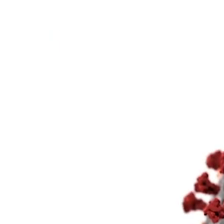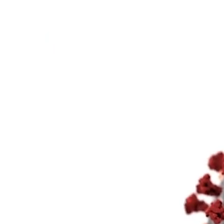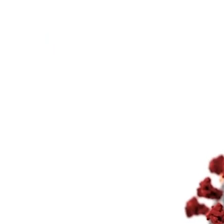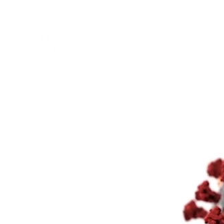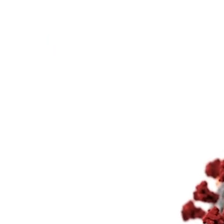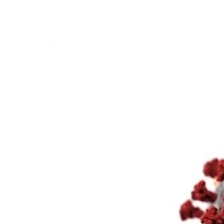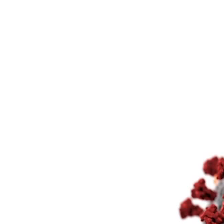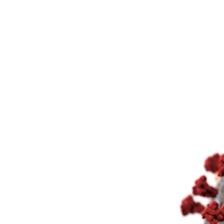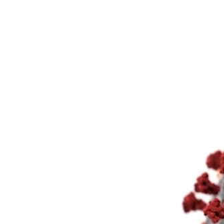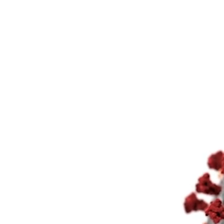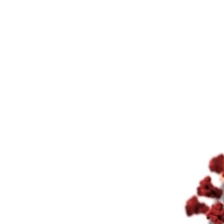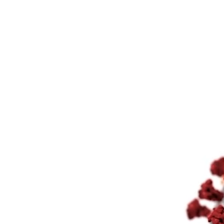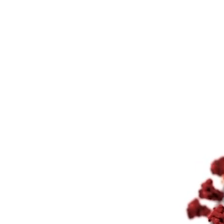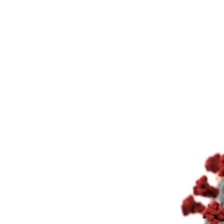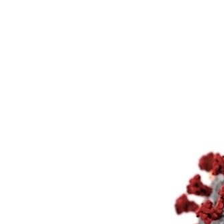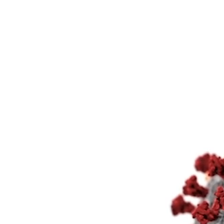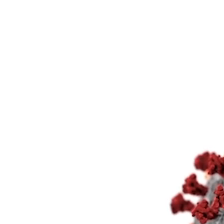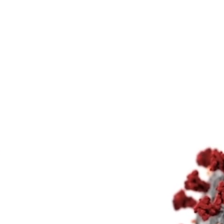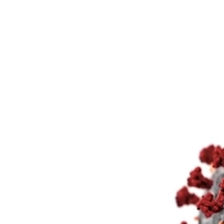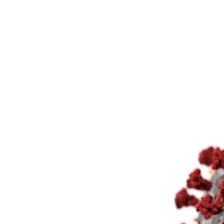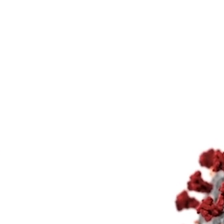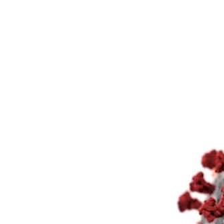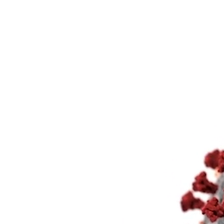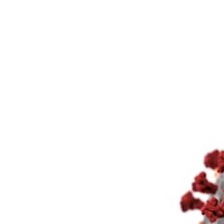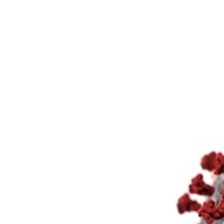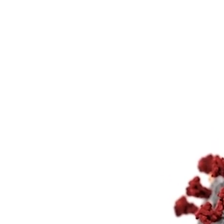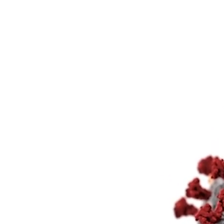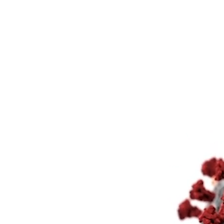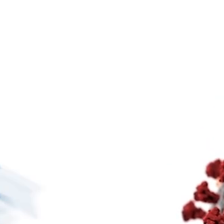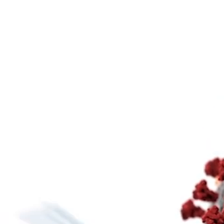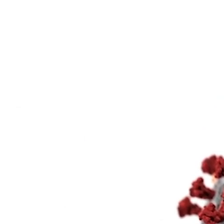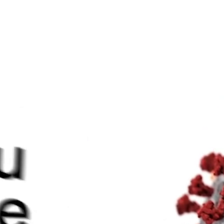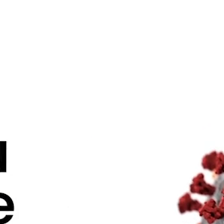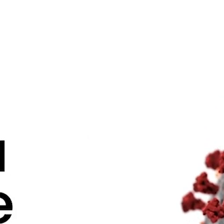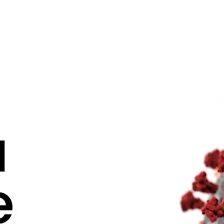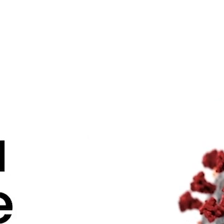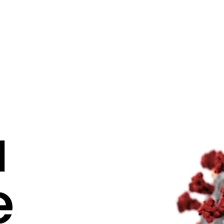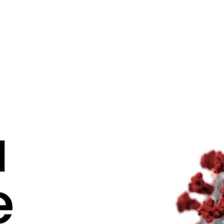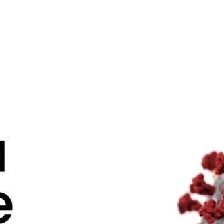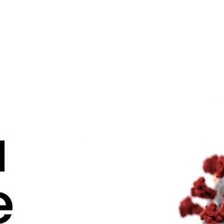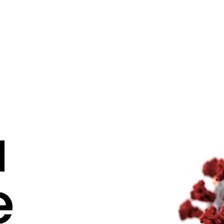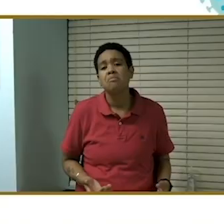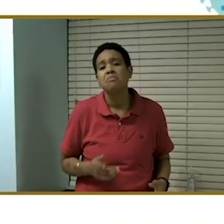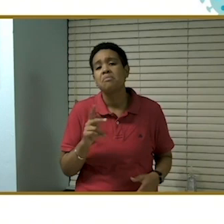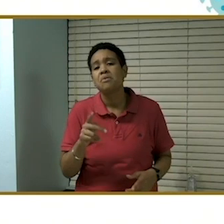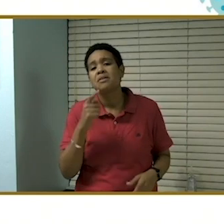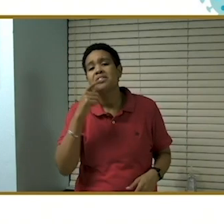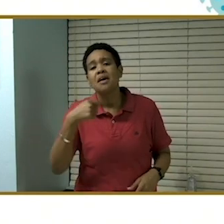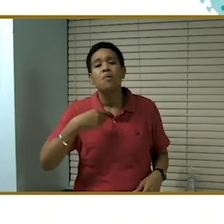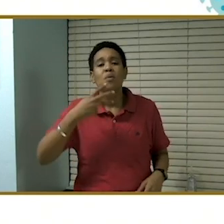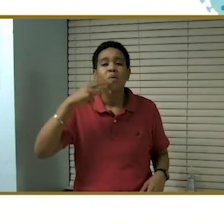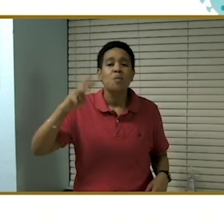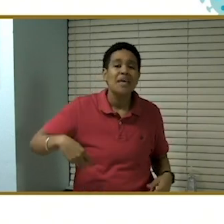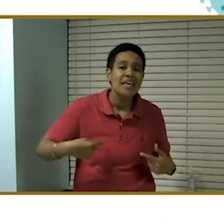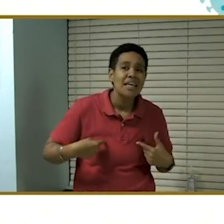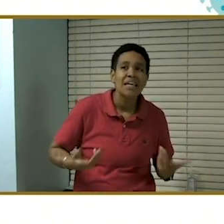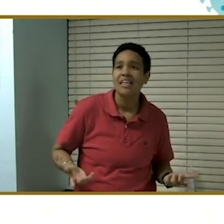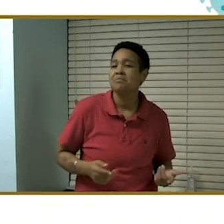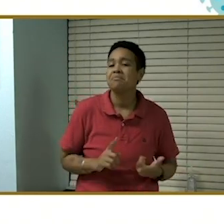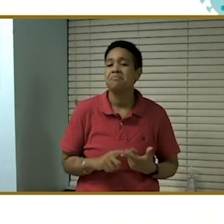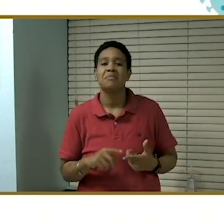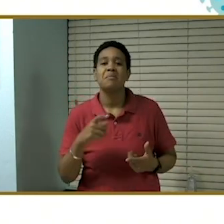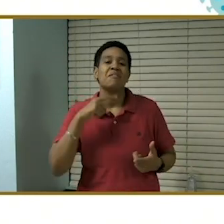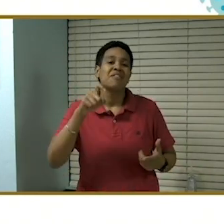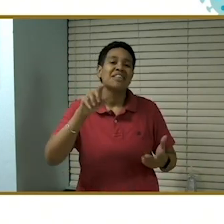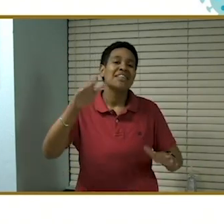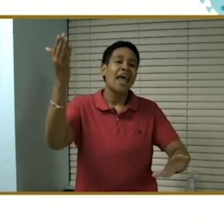How would you want to be treated if you were diagnosed with COVID-19? Not like this. Them will talk how I'm wicked